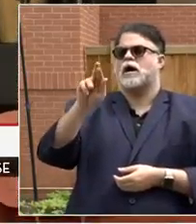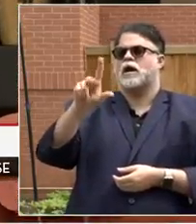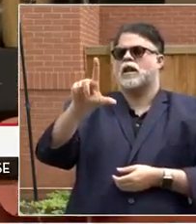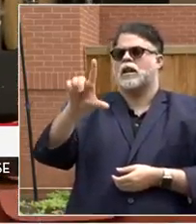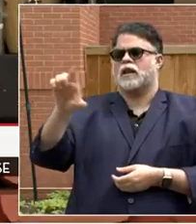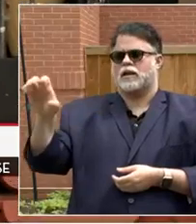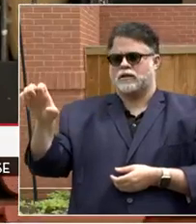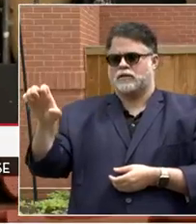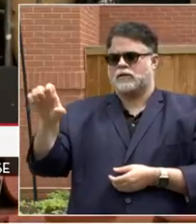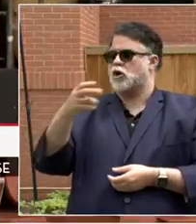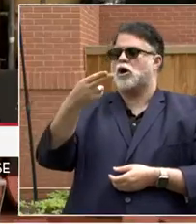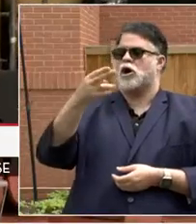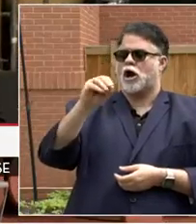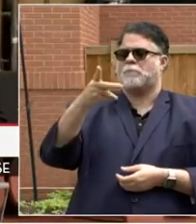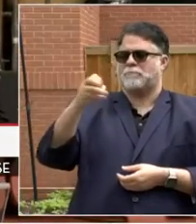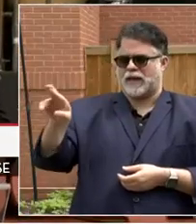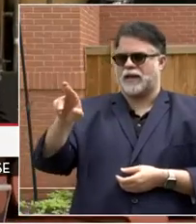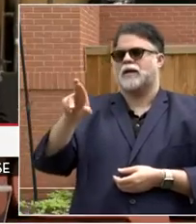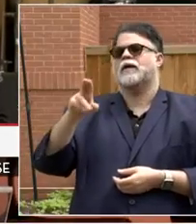Good morning.